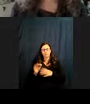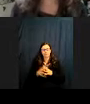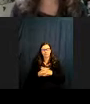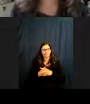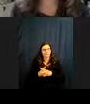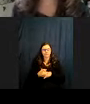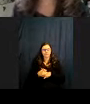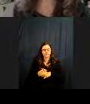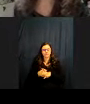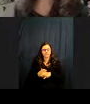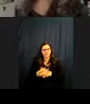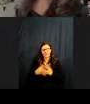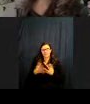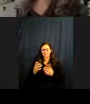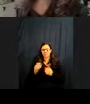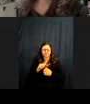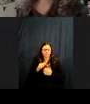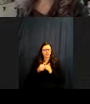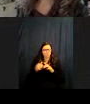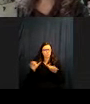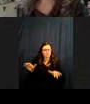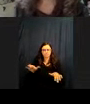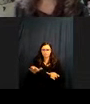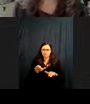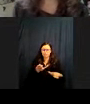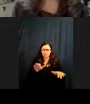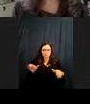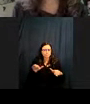being in the world. The ways